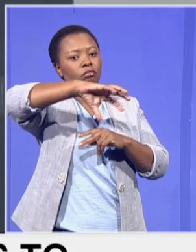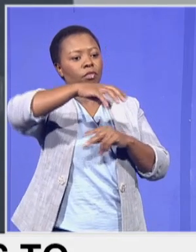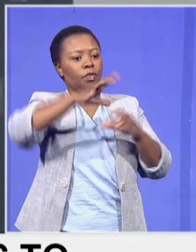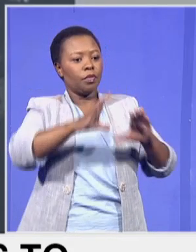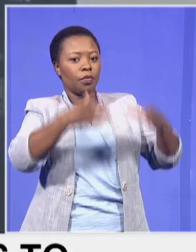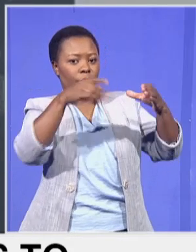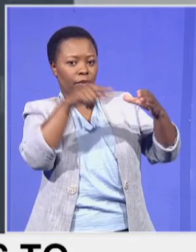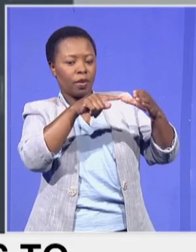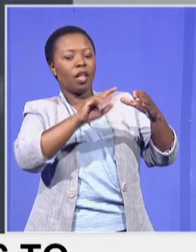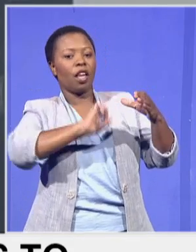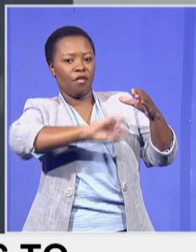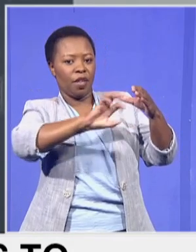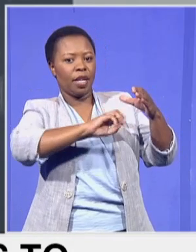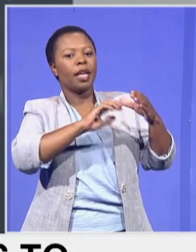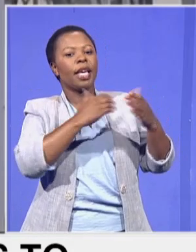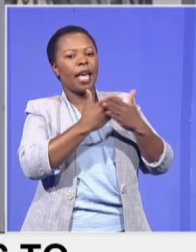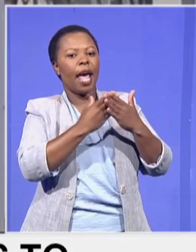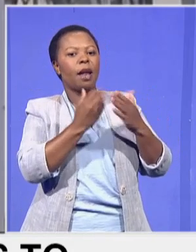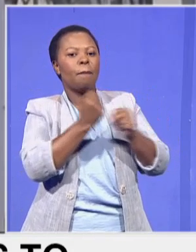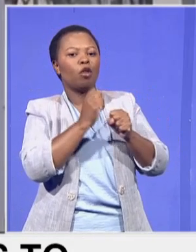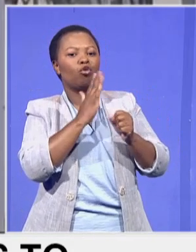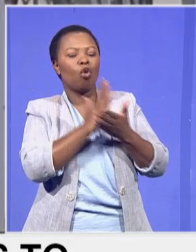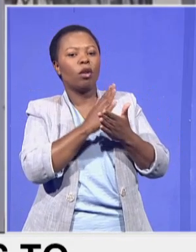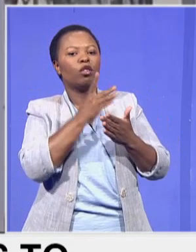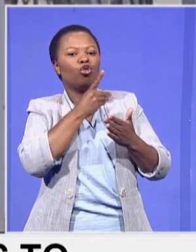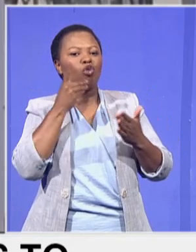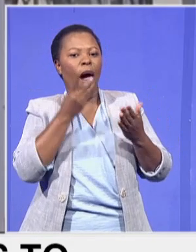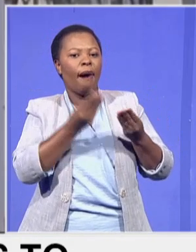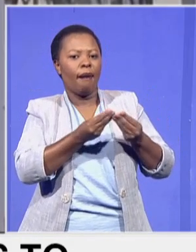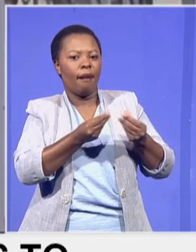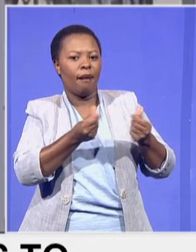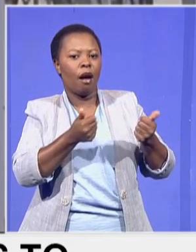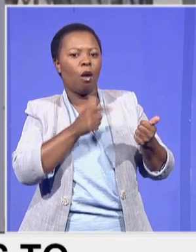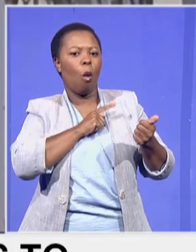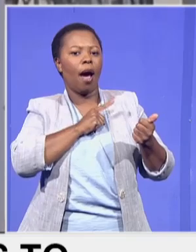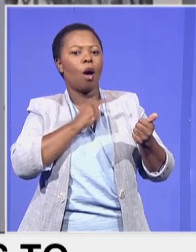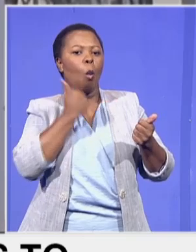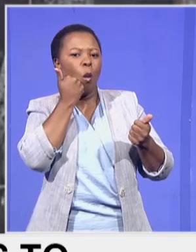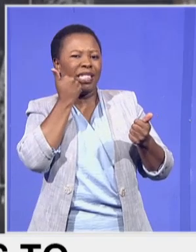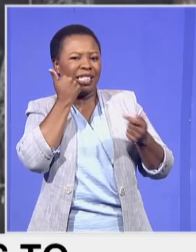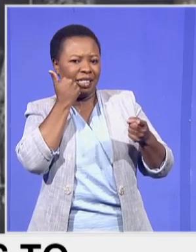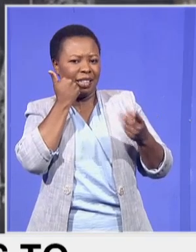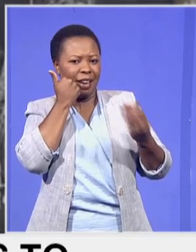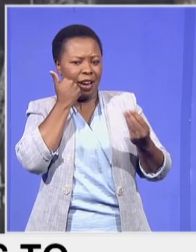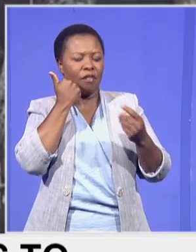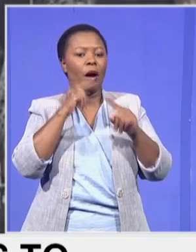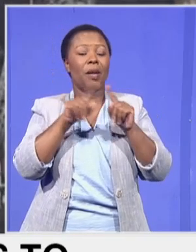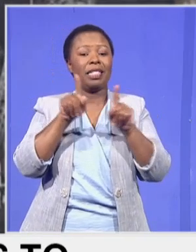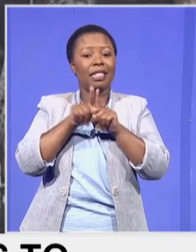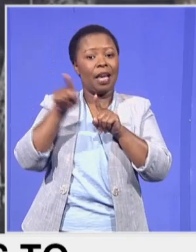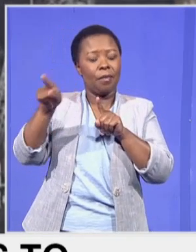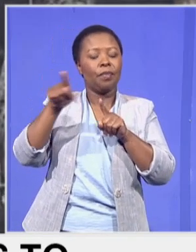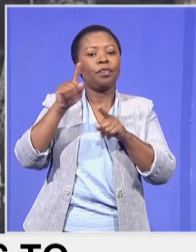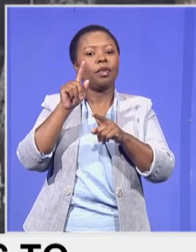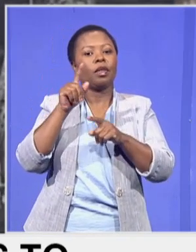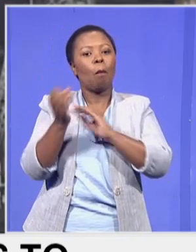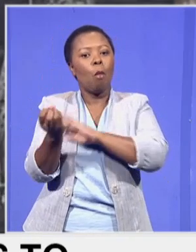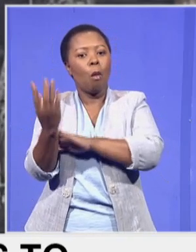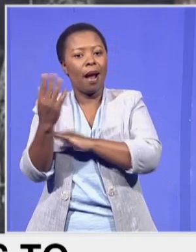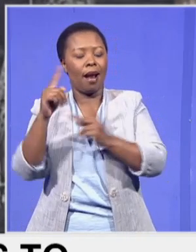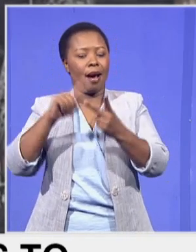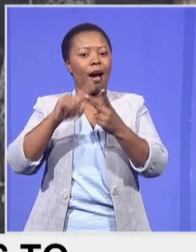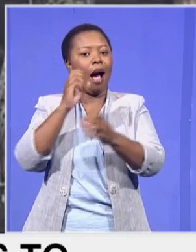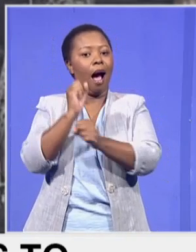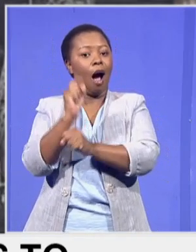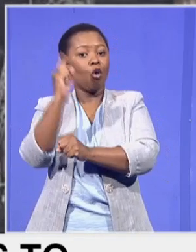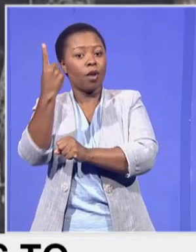better handle the wetness. The prolonged rain that we have seen throughout Mpumalanga and Gauteng and the Northern